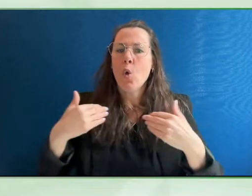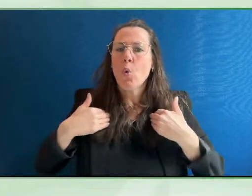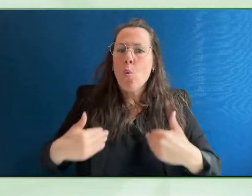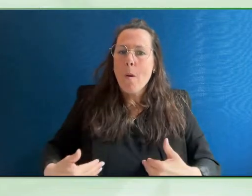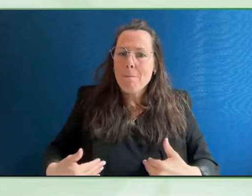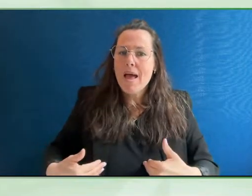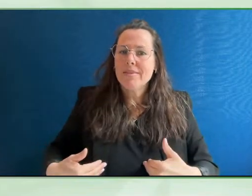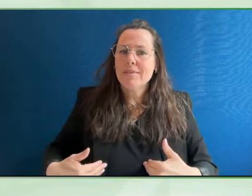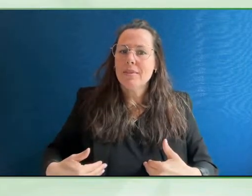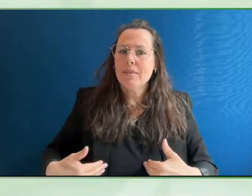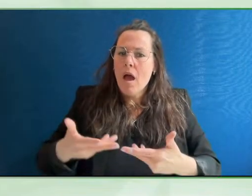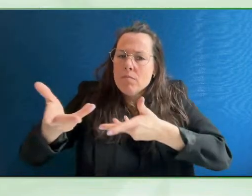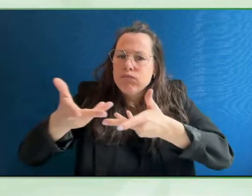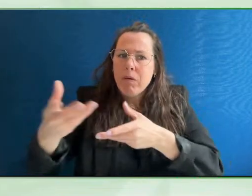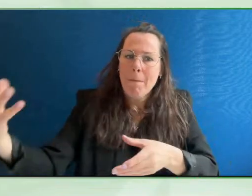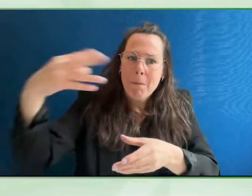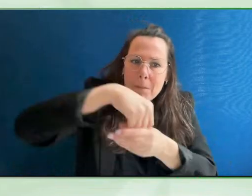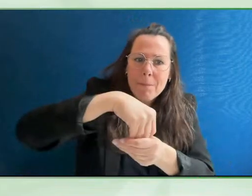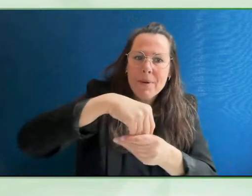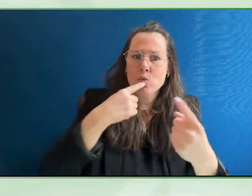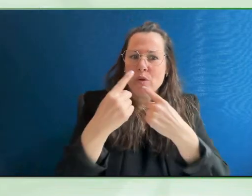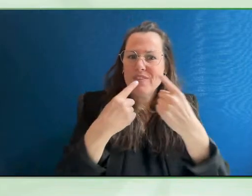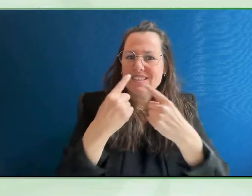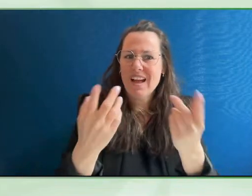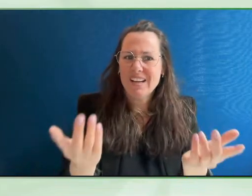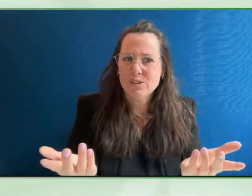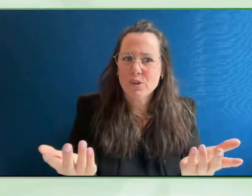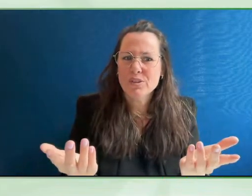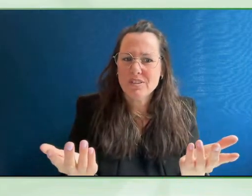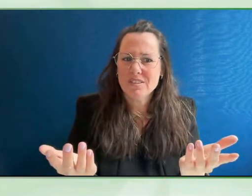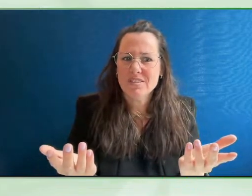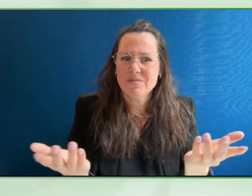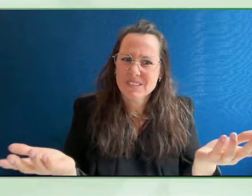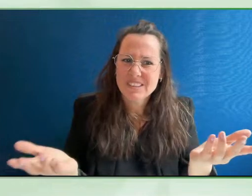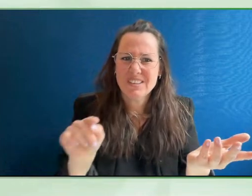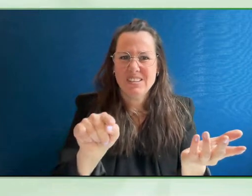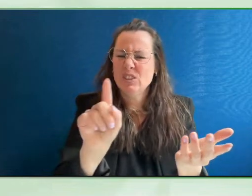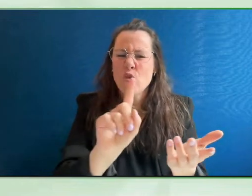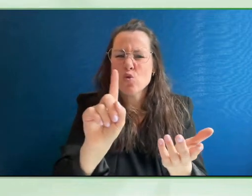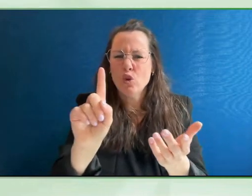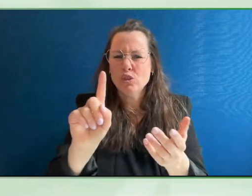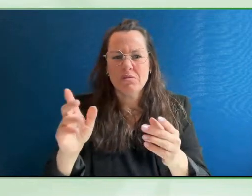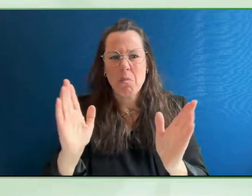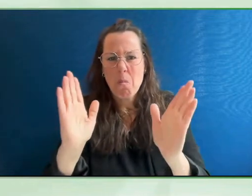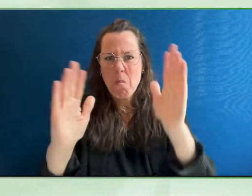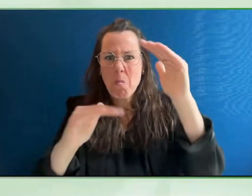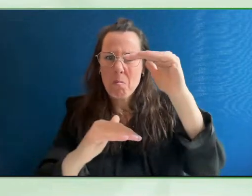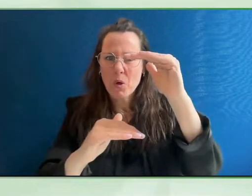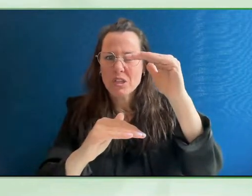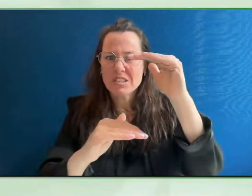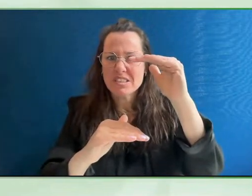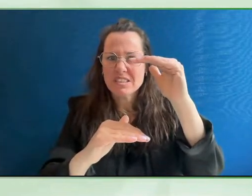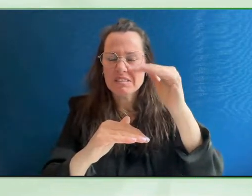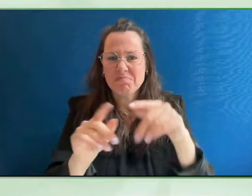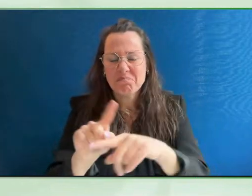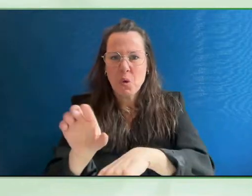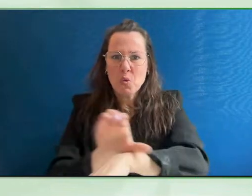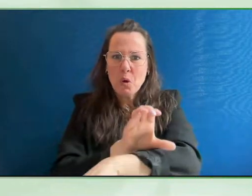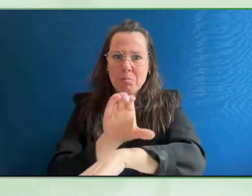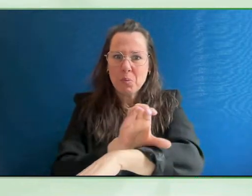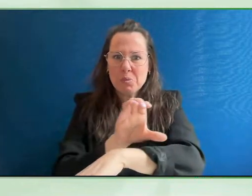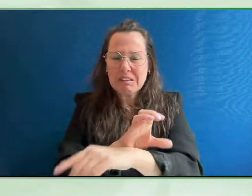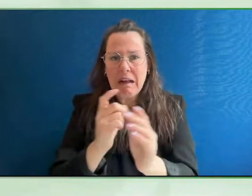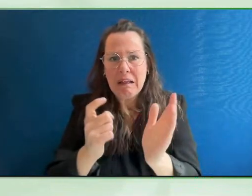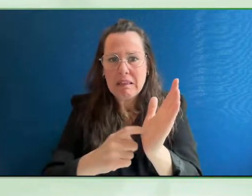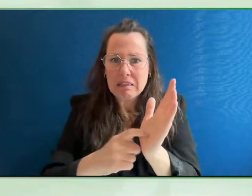hi. ReelAbilities also is about to launch its 17th edition in New York. We're having our flagship festival